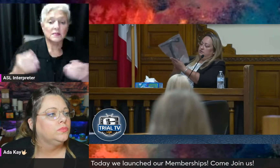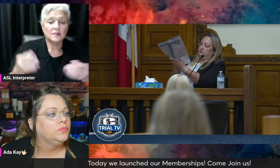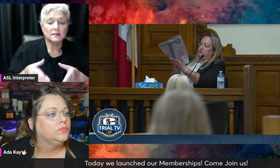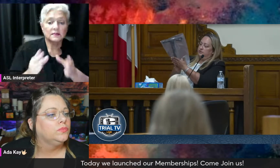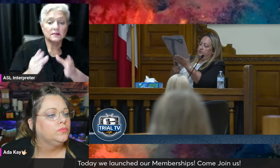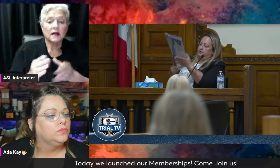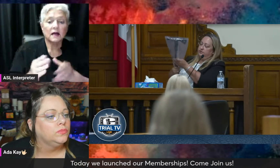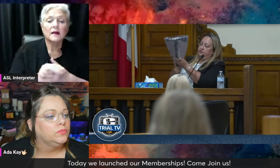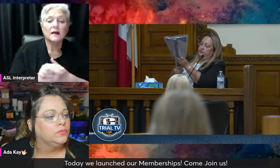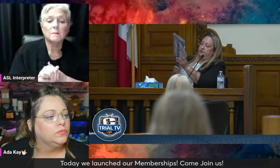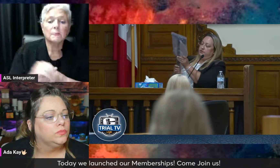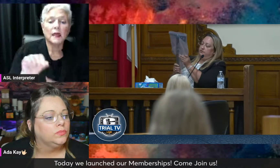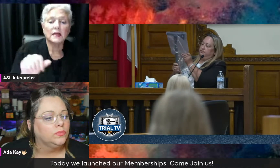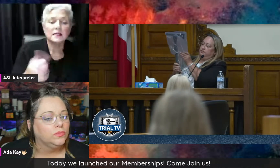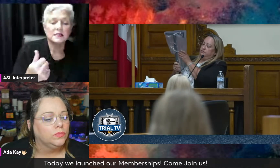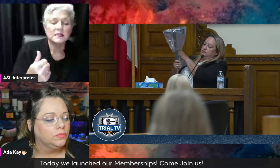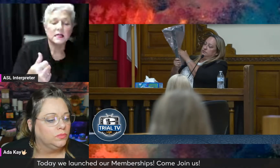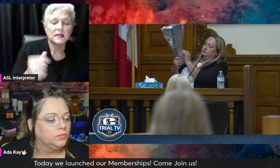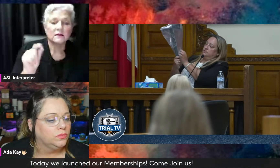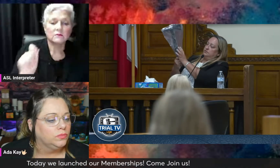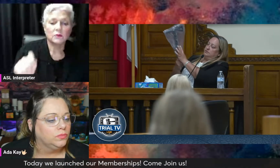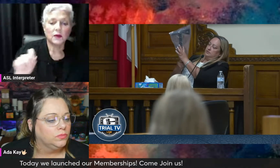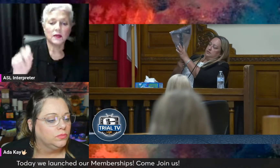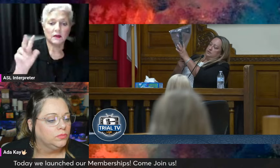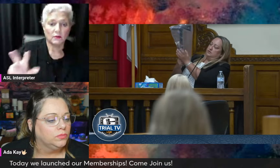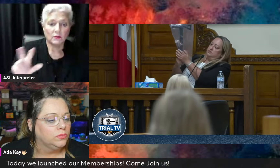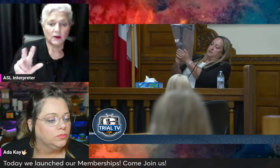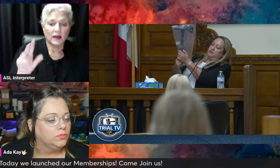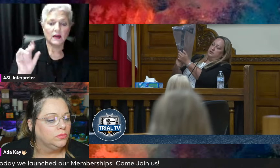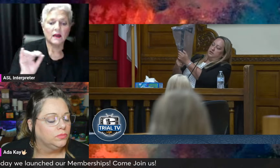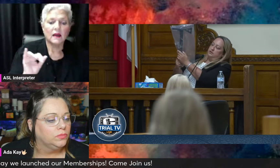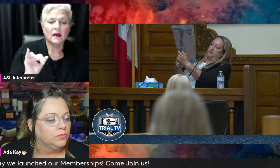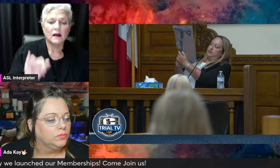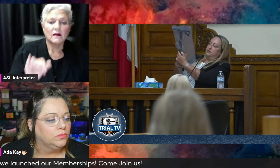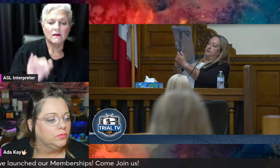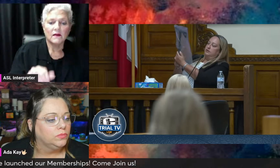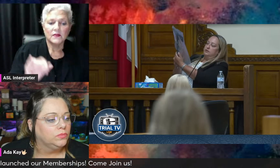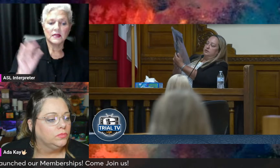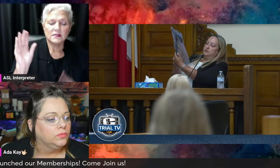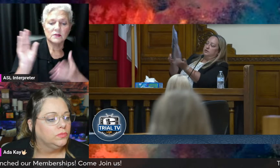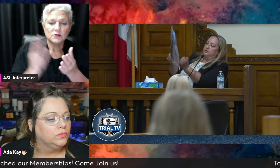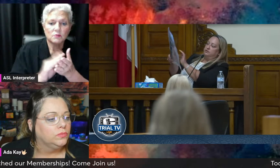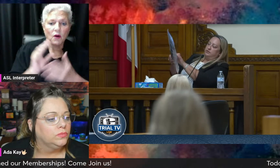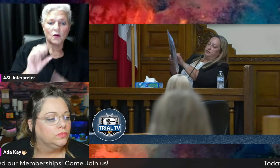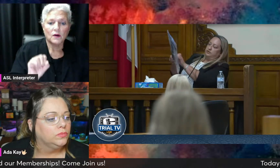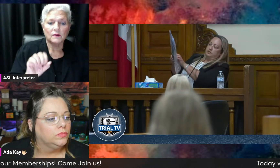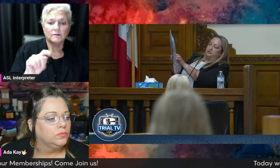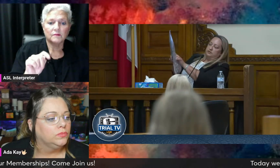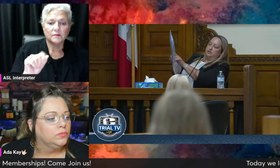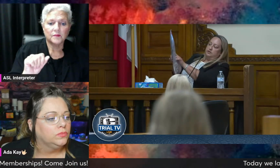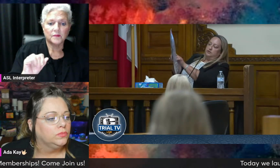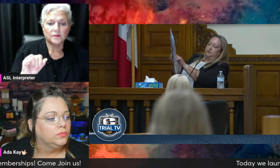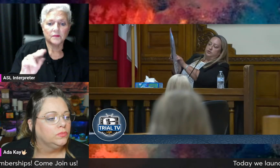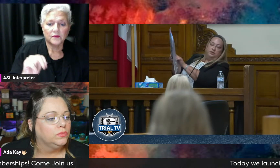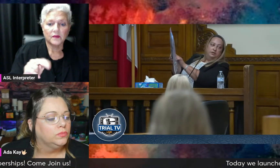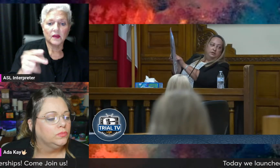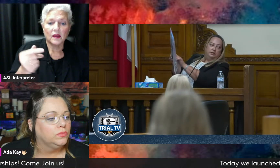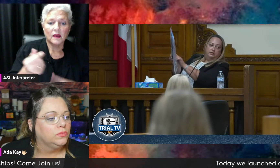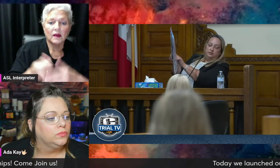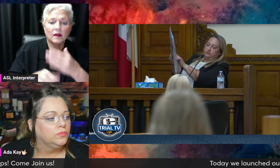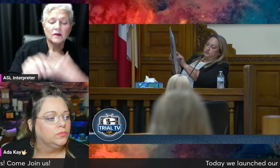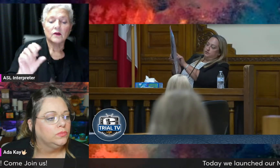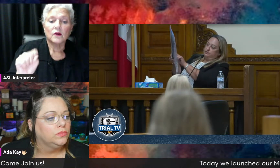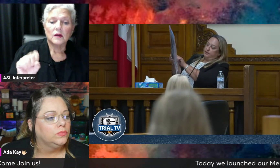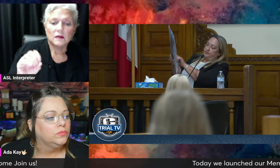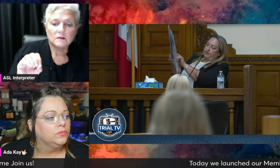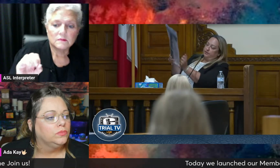And then 10.3 is a small stain here under where it says the SOG here